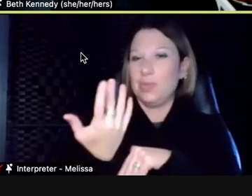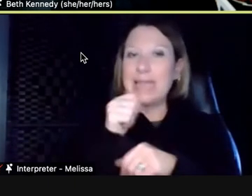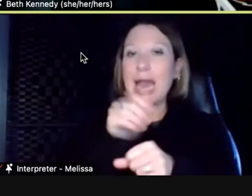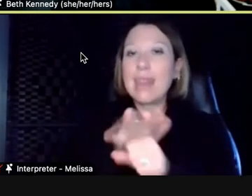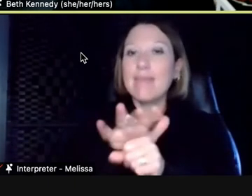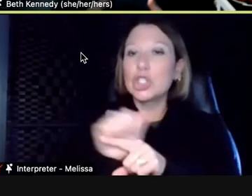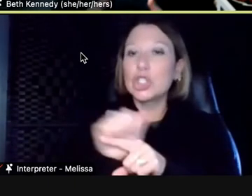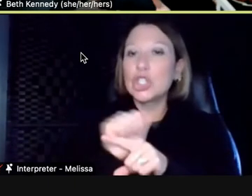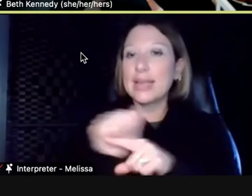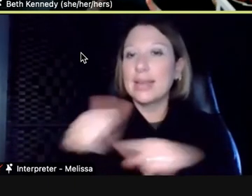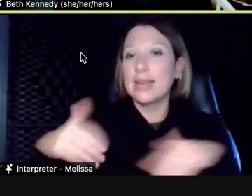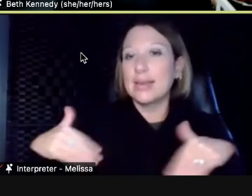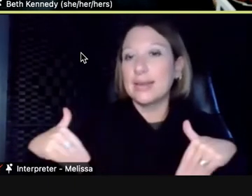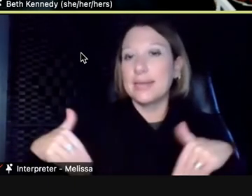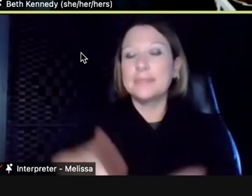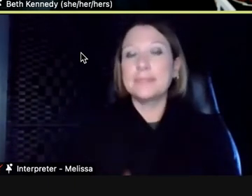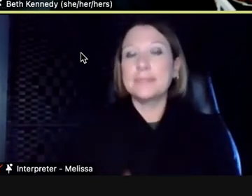So